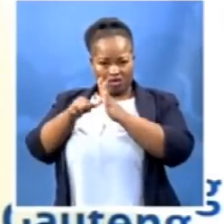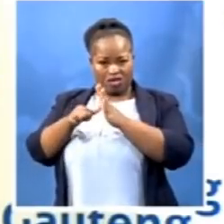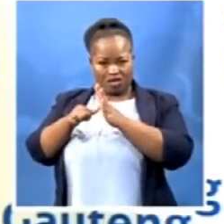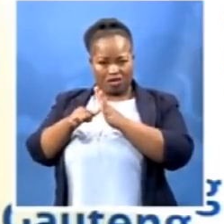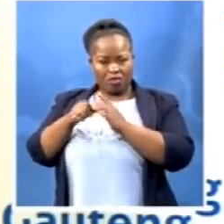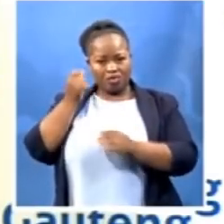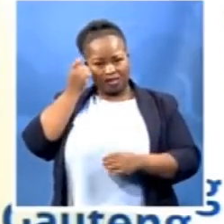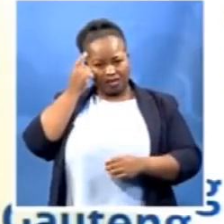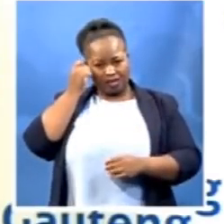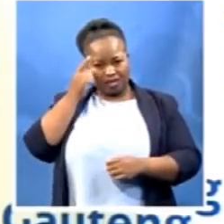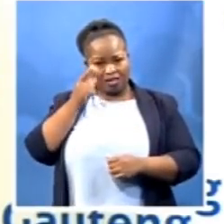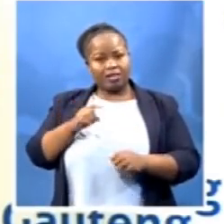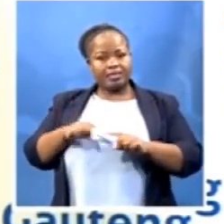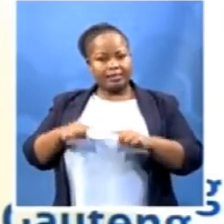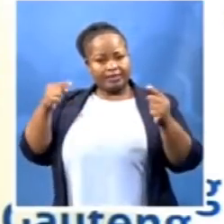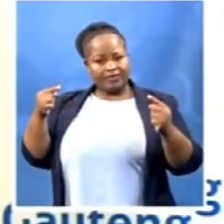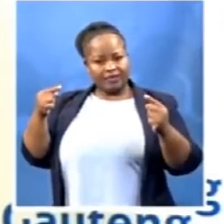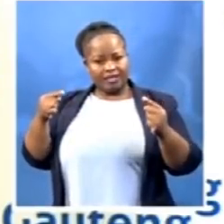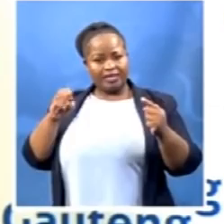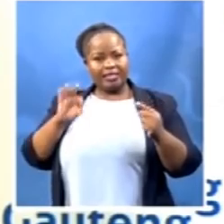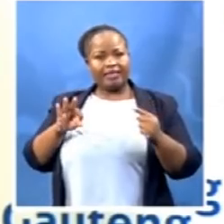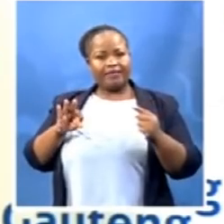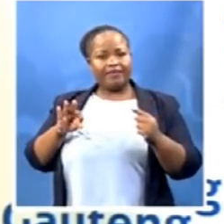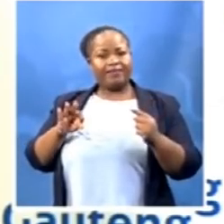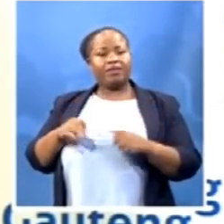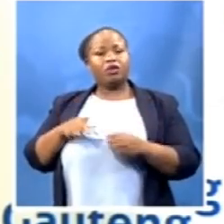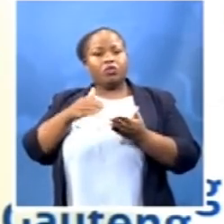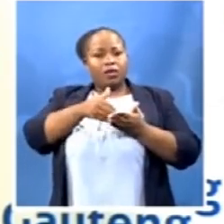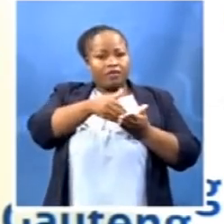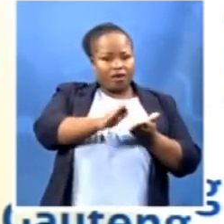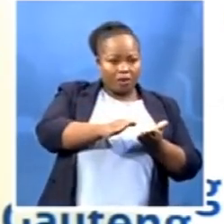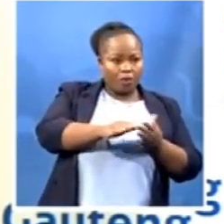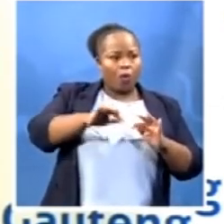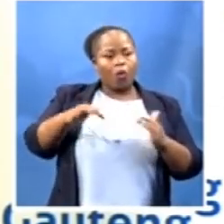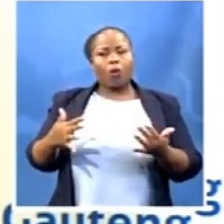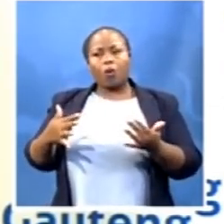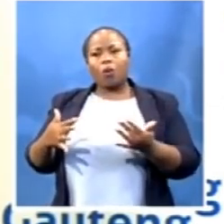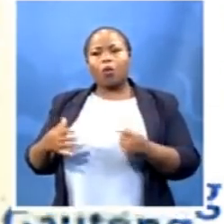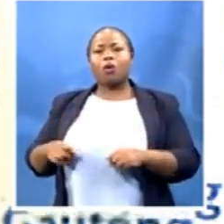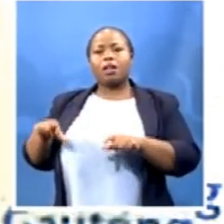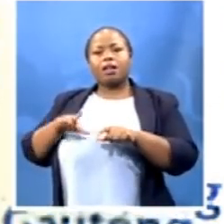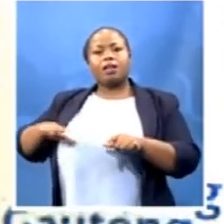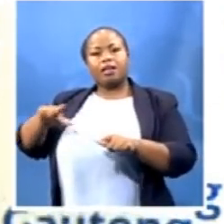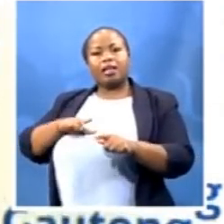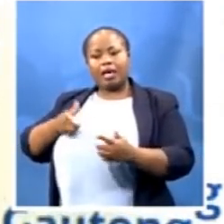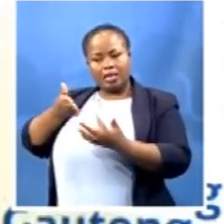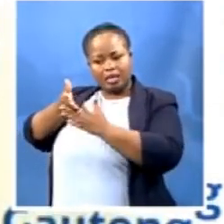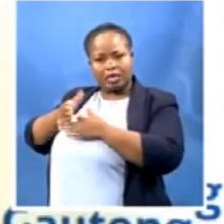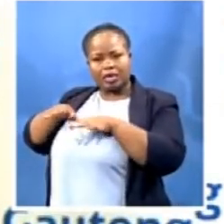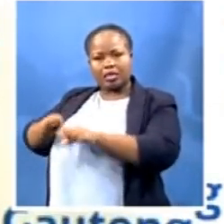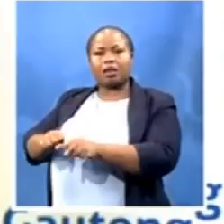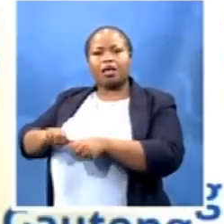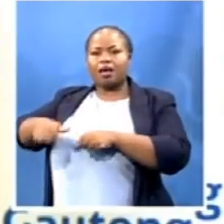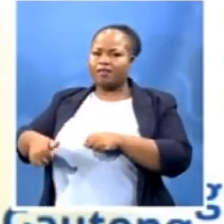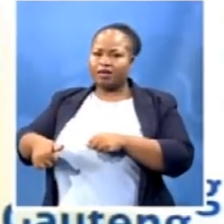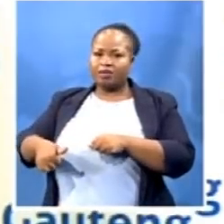counter land invasion. So this is important. There will be no evictions.